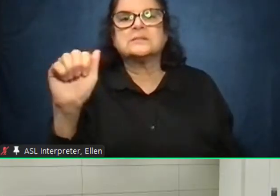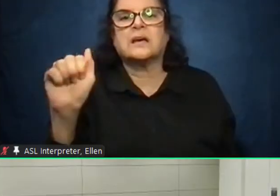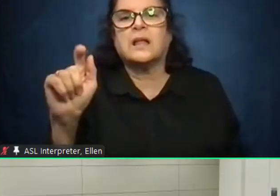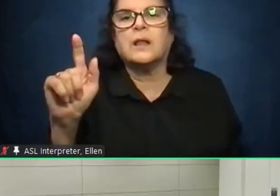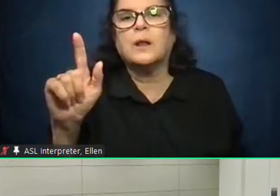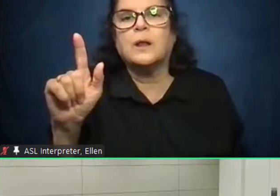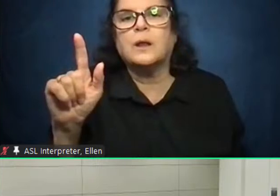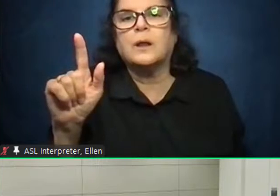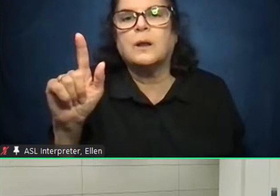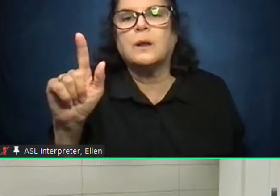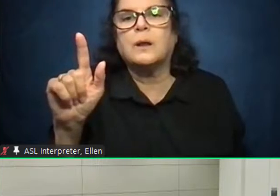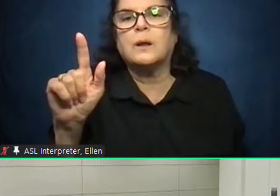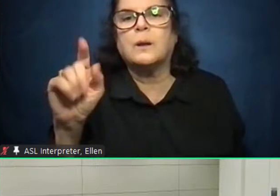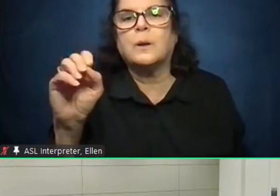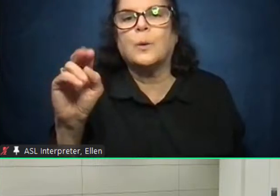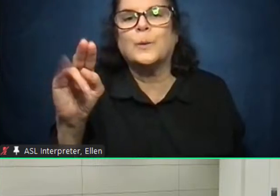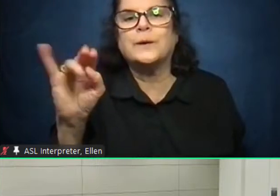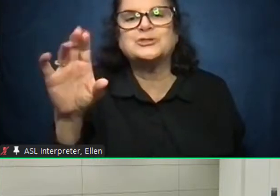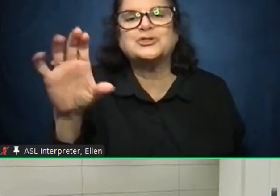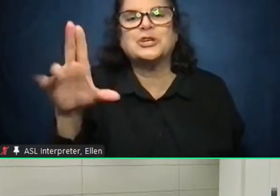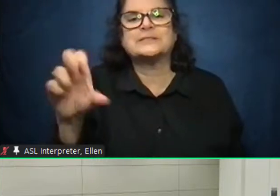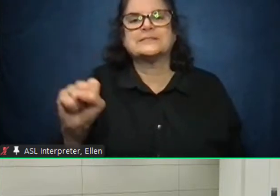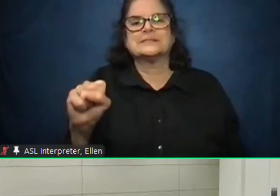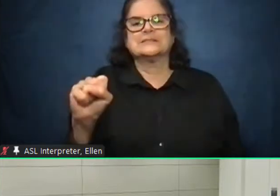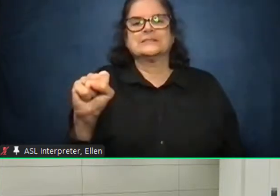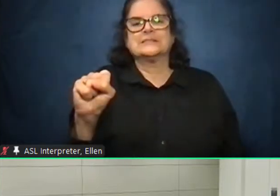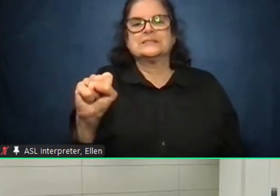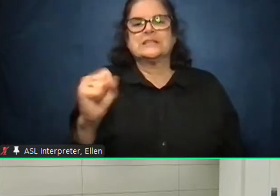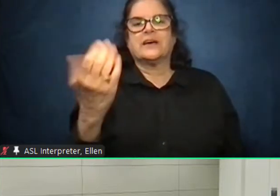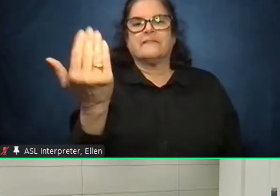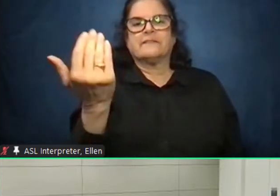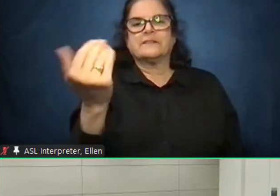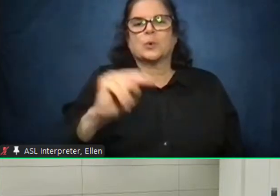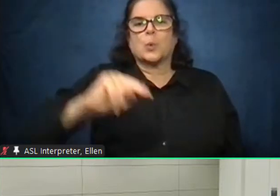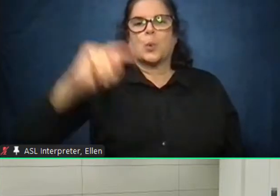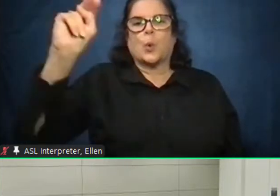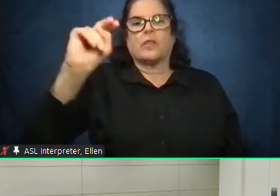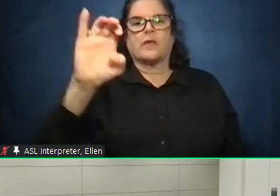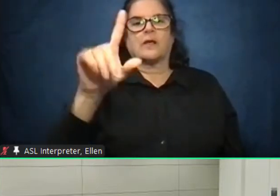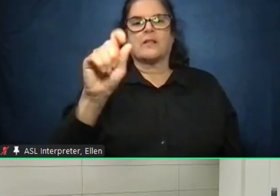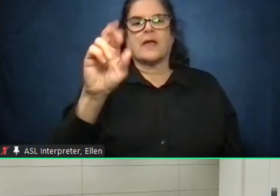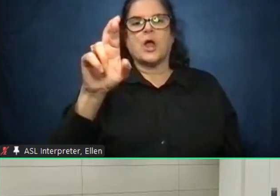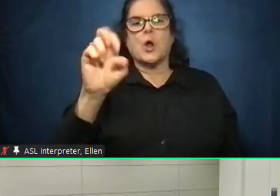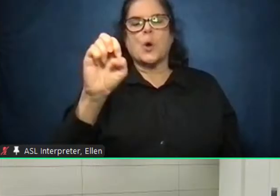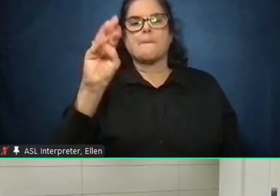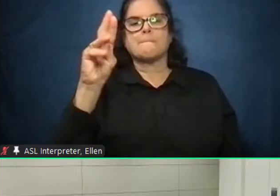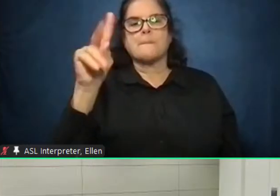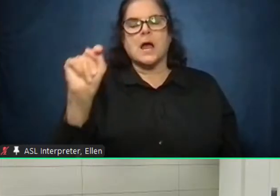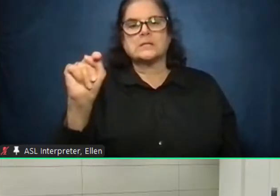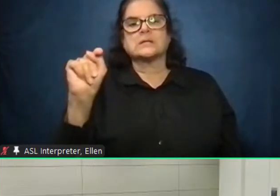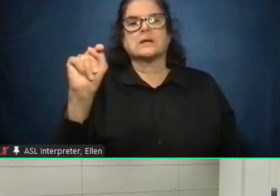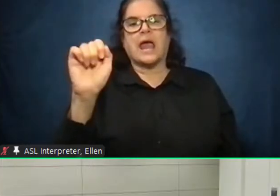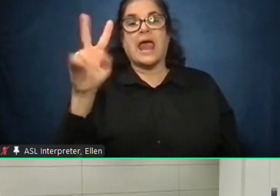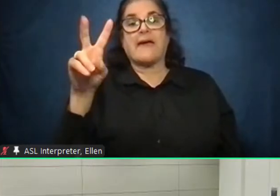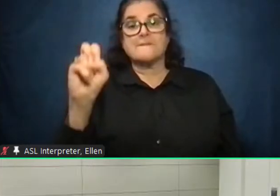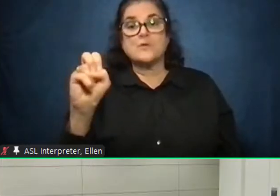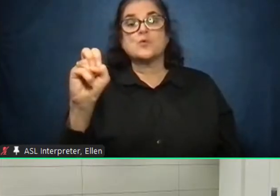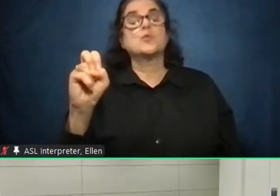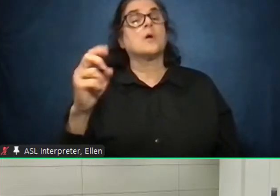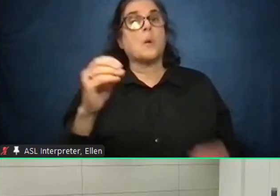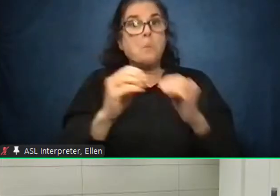1 p.m., 15 North Claremont Avenue. For more dates, times, and locations, please visit